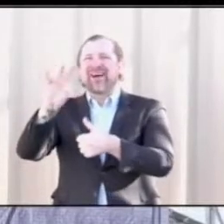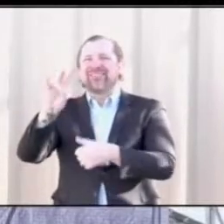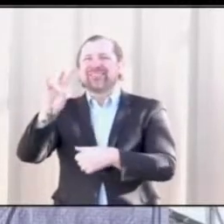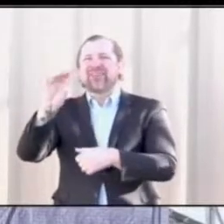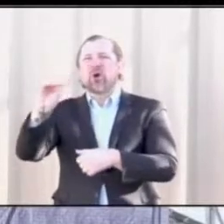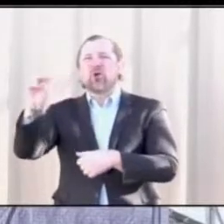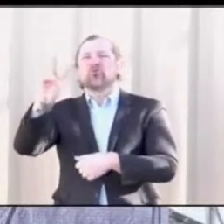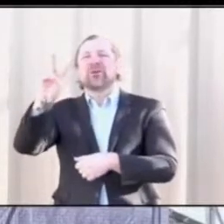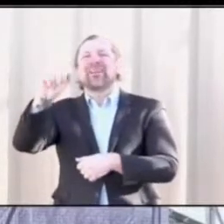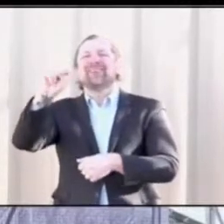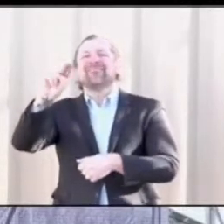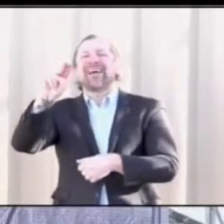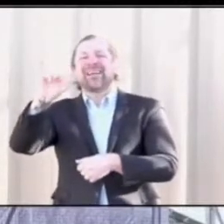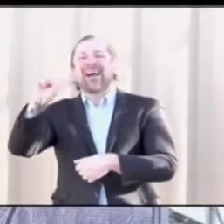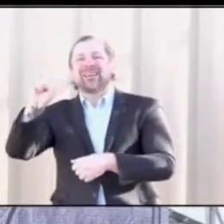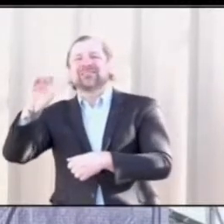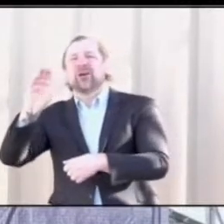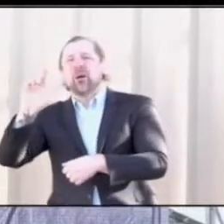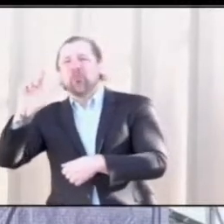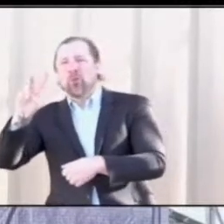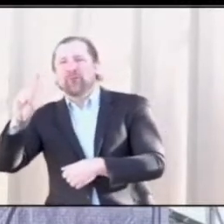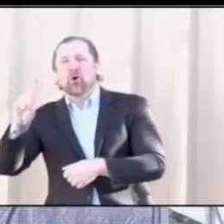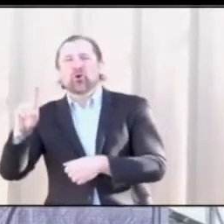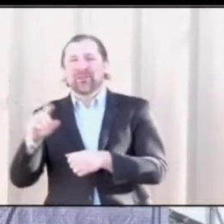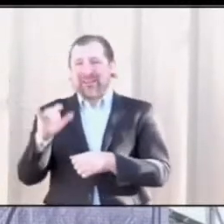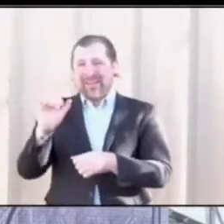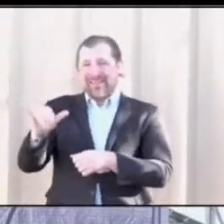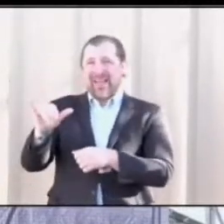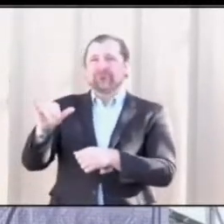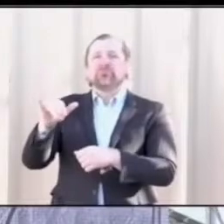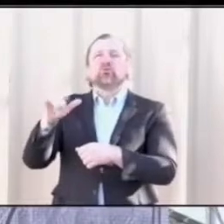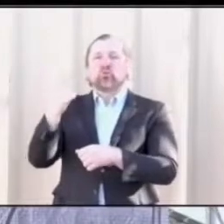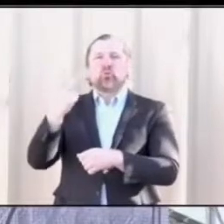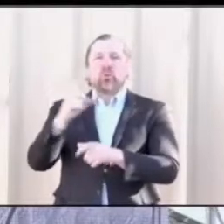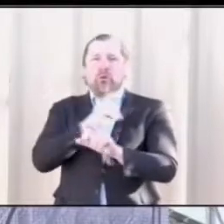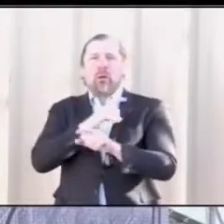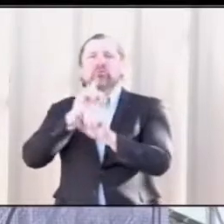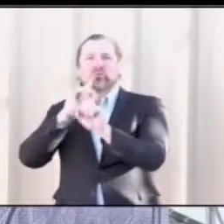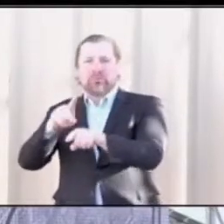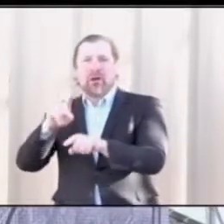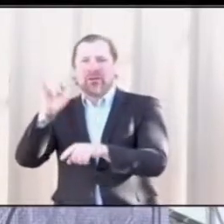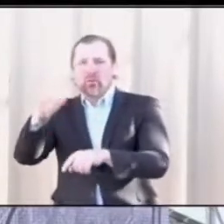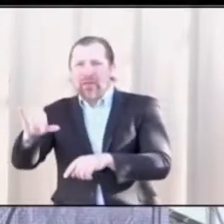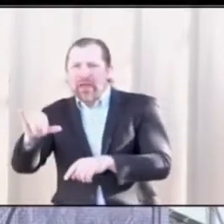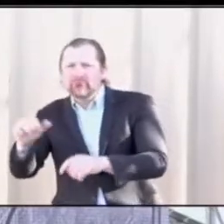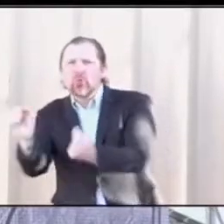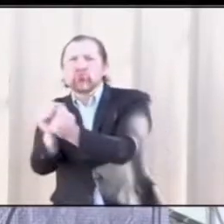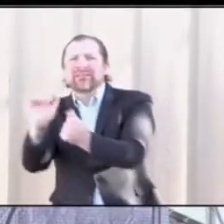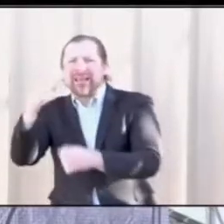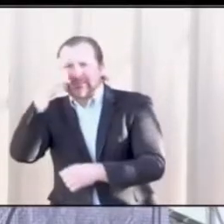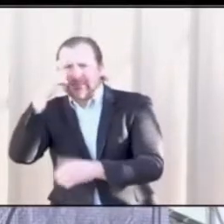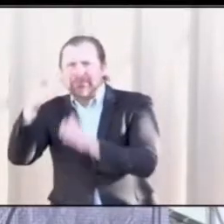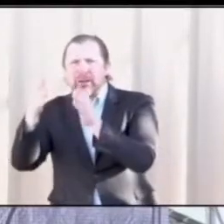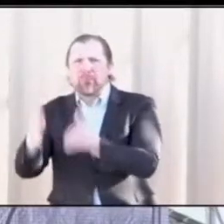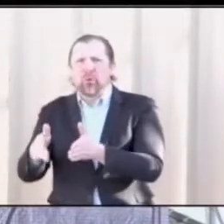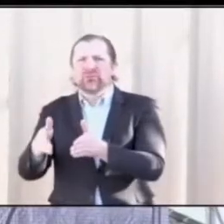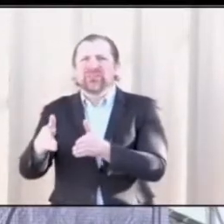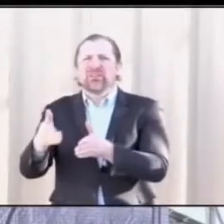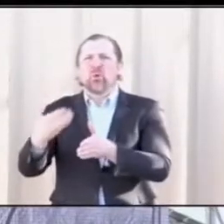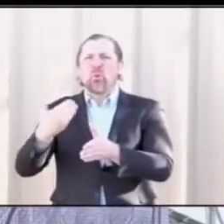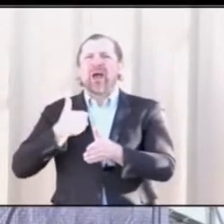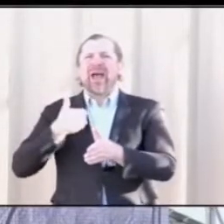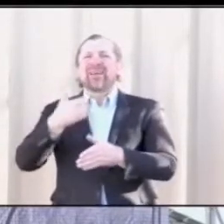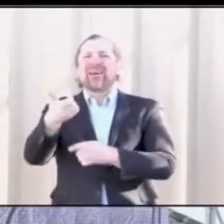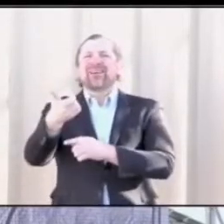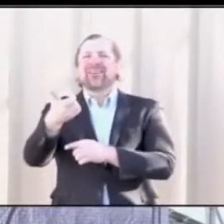Nuys Boulevard at approximately 1630 hours. Our West Valley officers responded to a radio call of an arson suspect who had ignited nearby brush. Upon